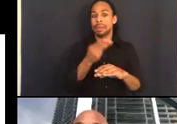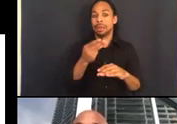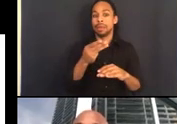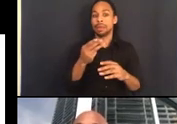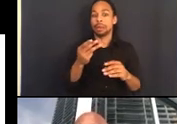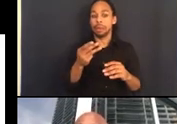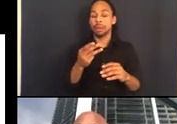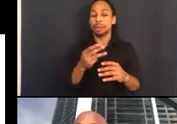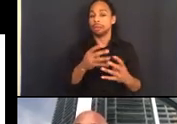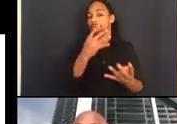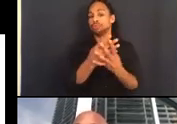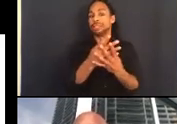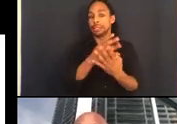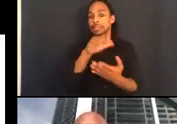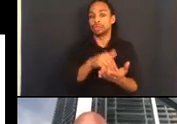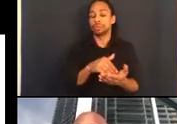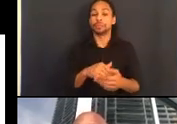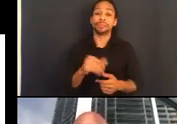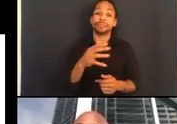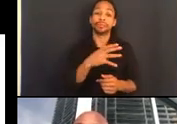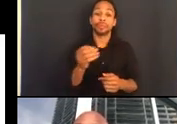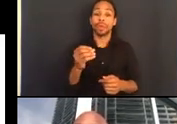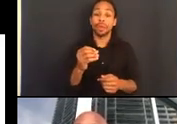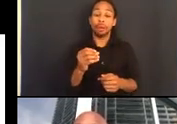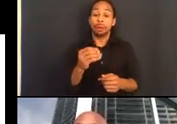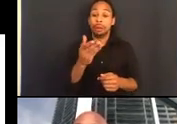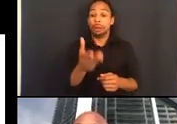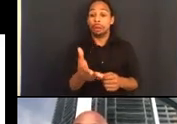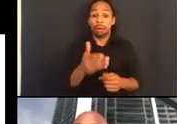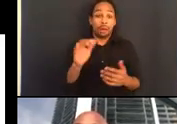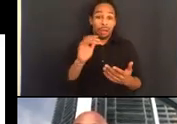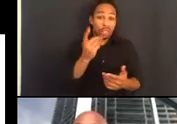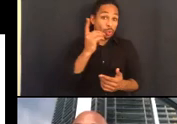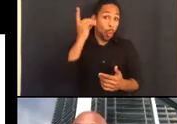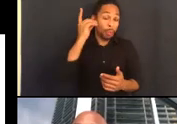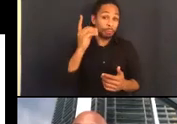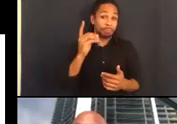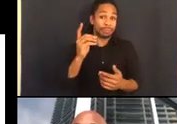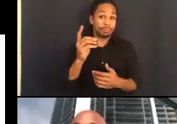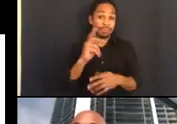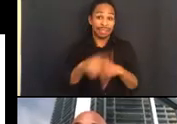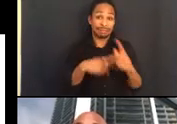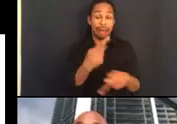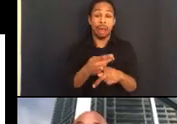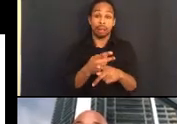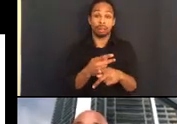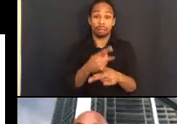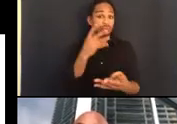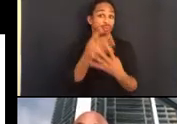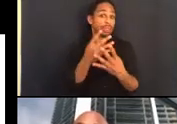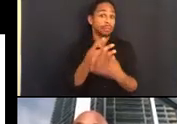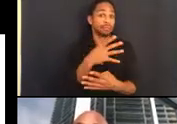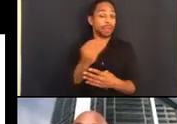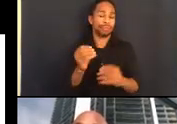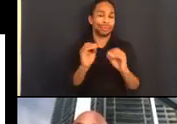my inspection, I have this picture to share with you. It's a dormitory style corrections institution, and there is no chance